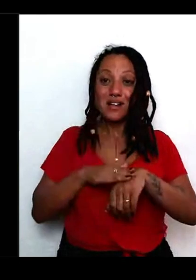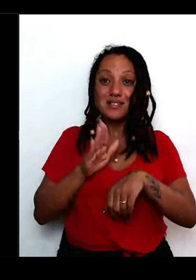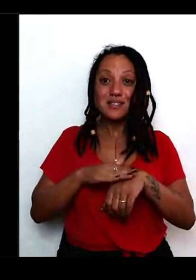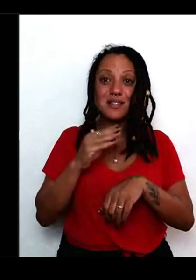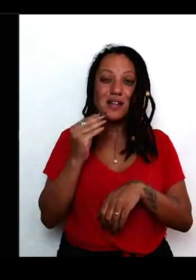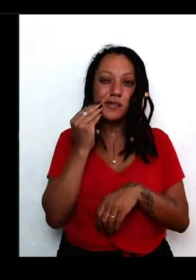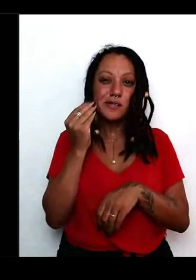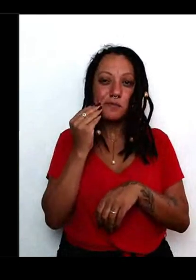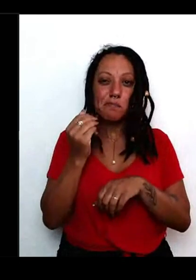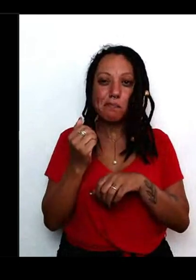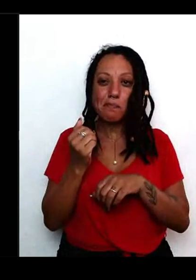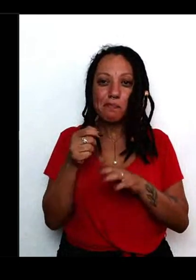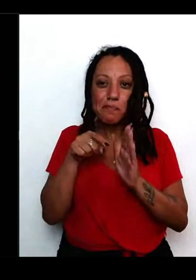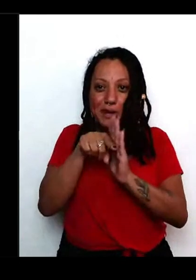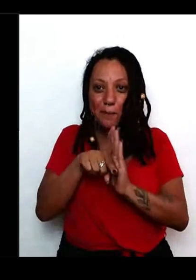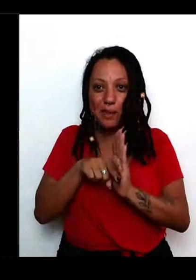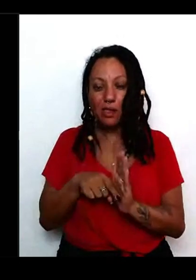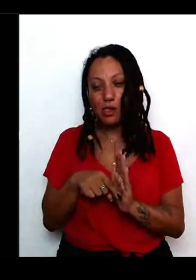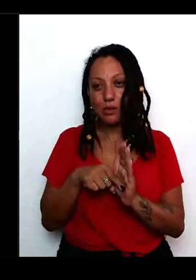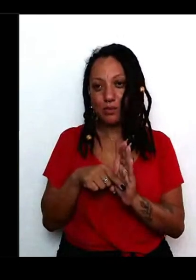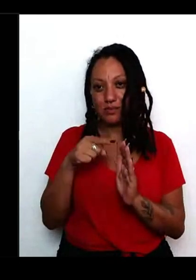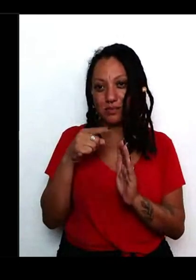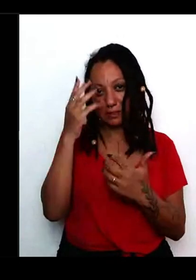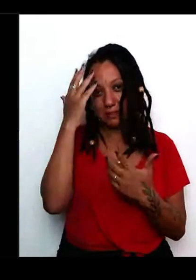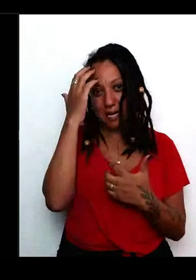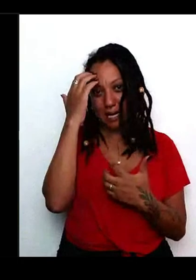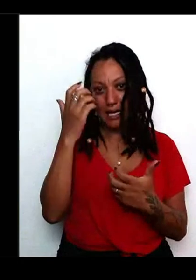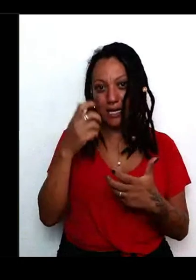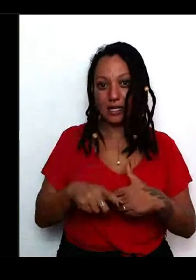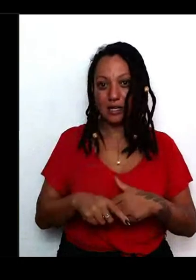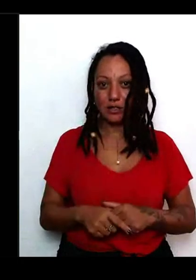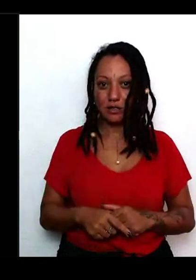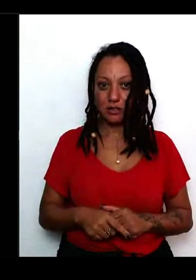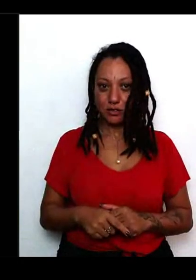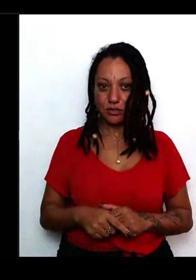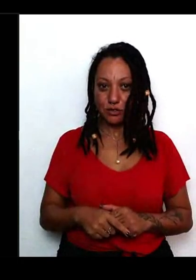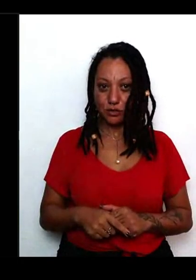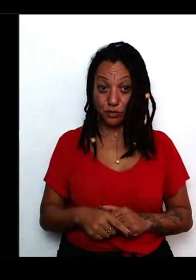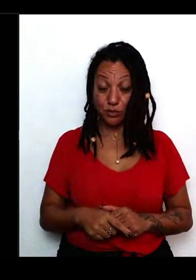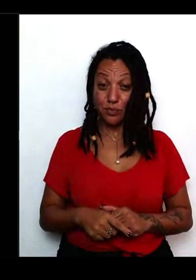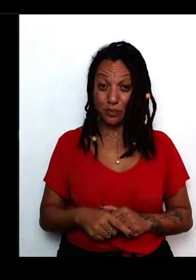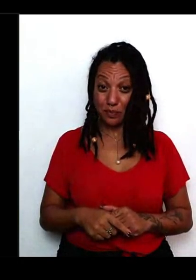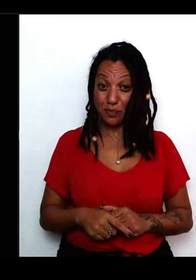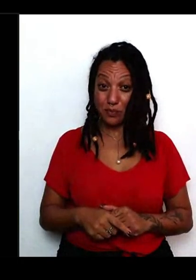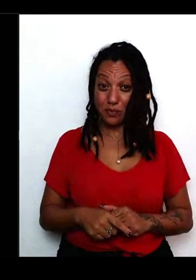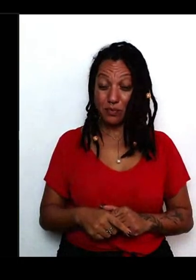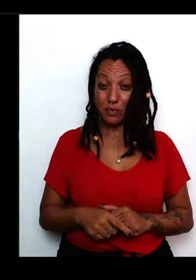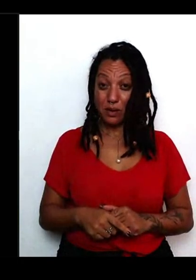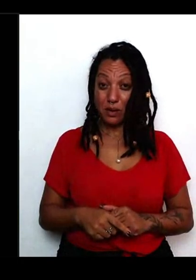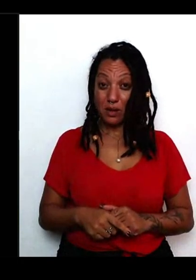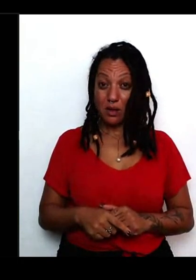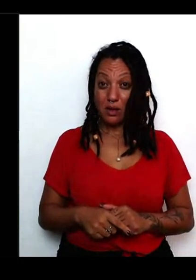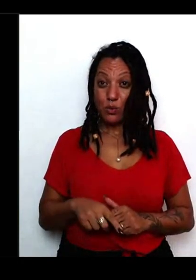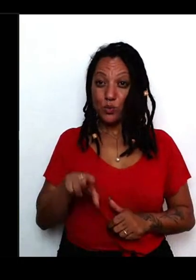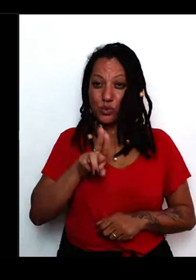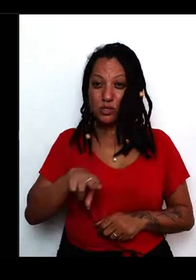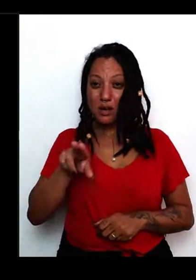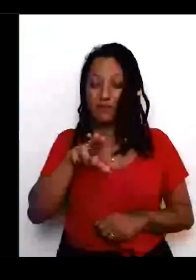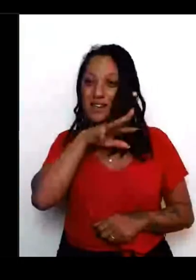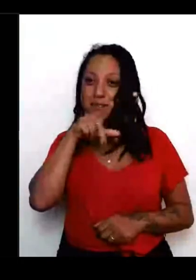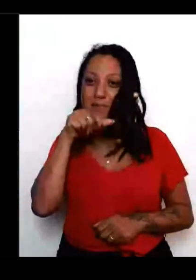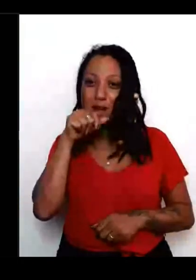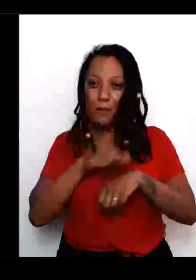um it seemed to me that one of the important questions that was left unanswered